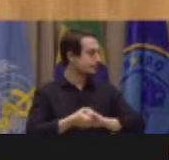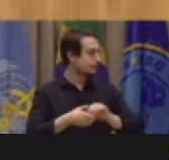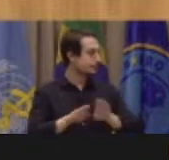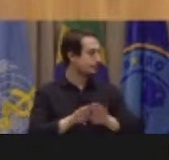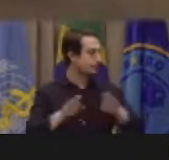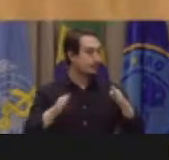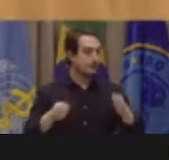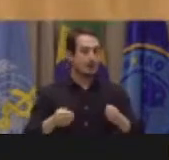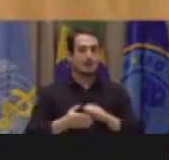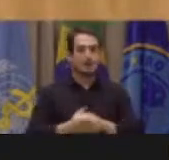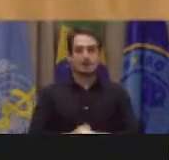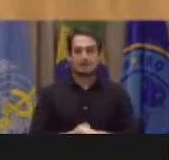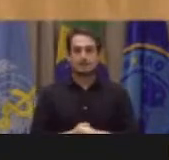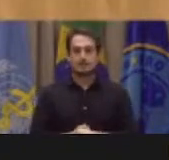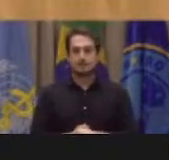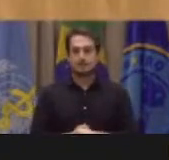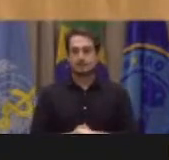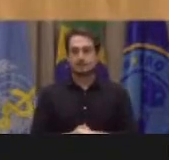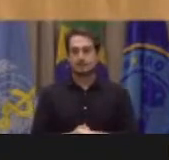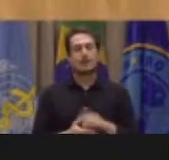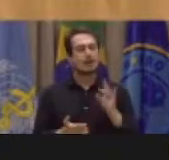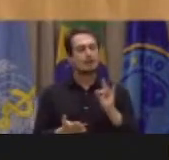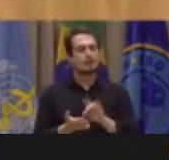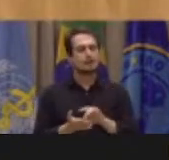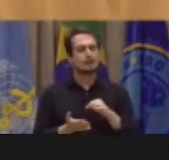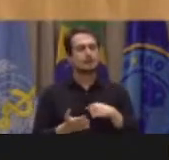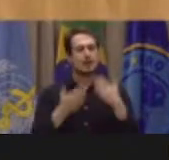On behalf of everybody,